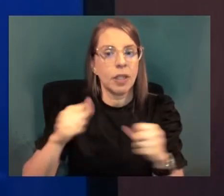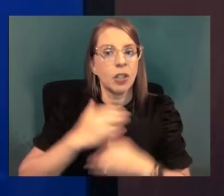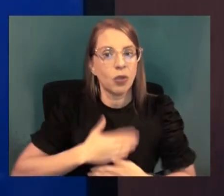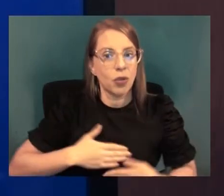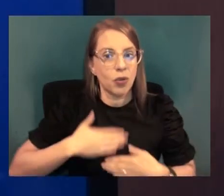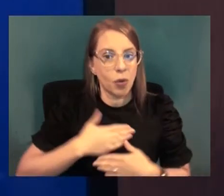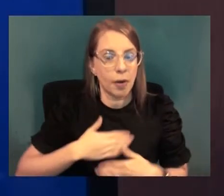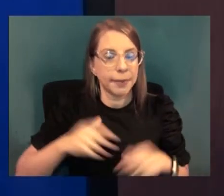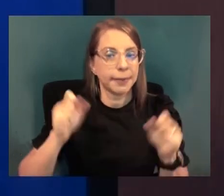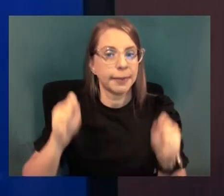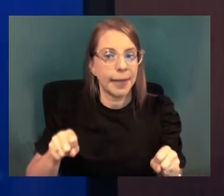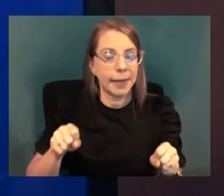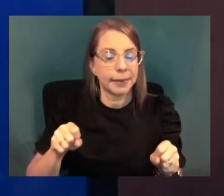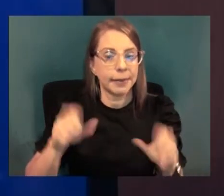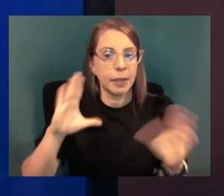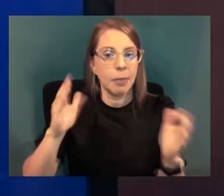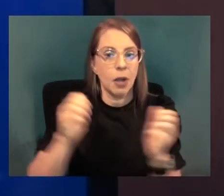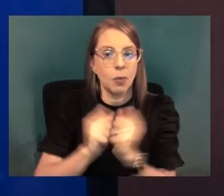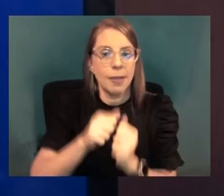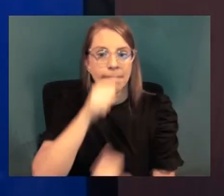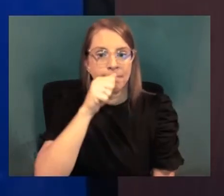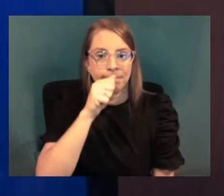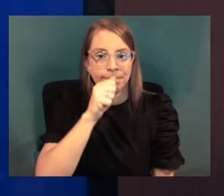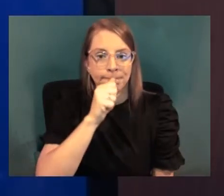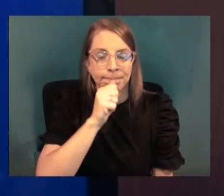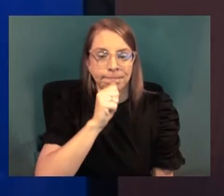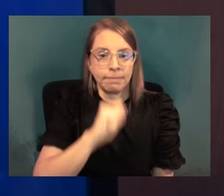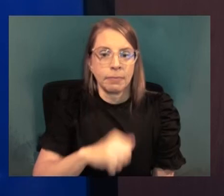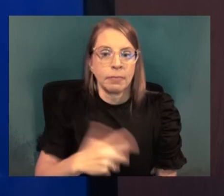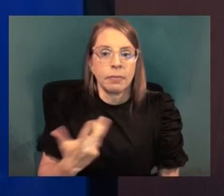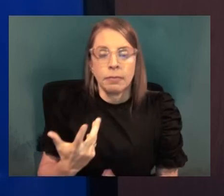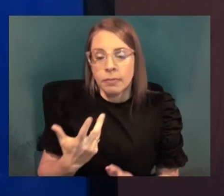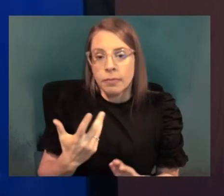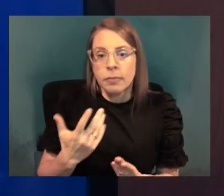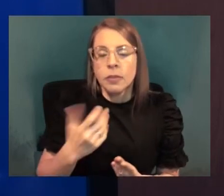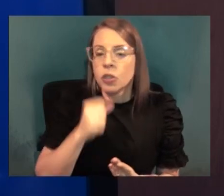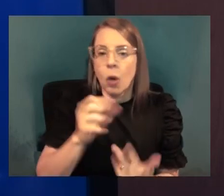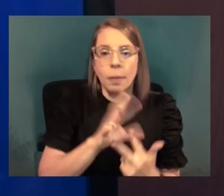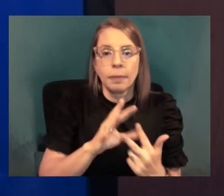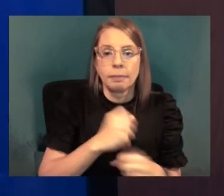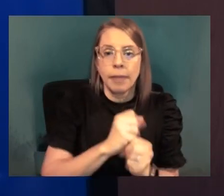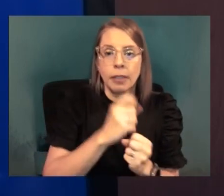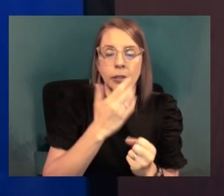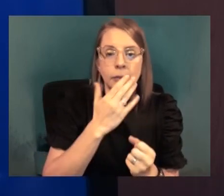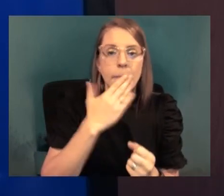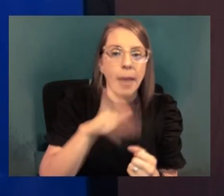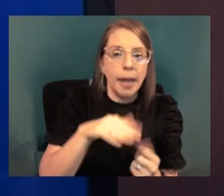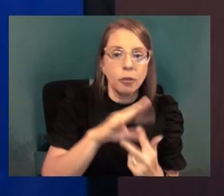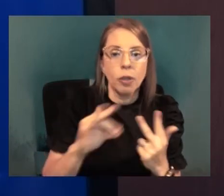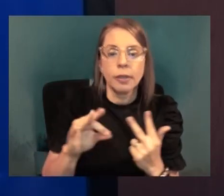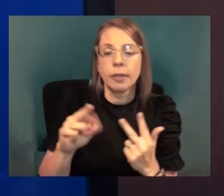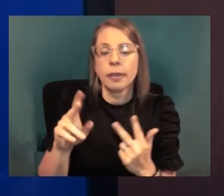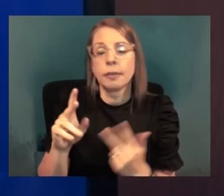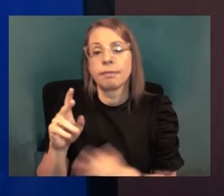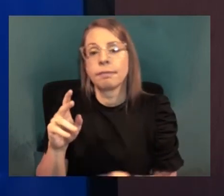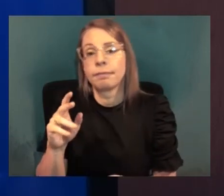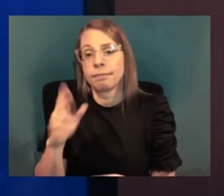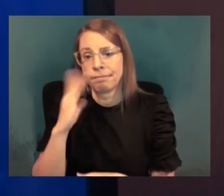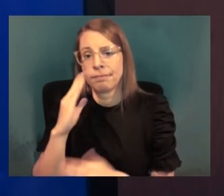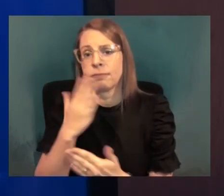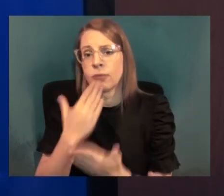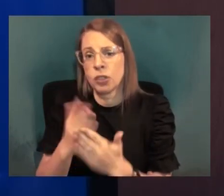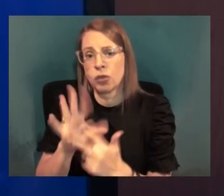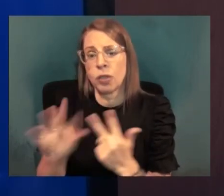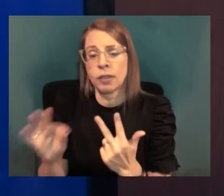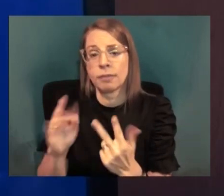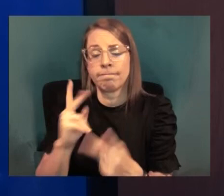to suffering. So don't make the bad choice. You know what the good choices are. We've told you for a long time ago, BKC. So take care of yourself, take care of the